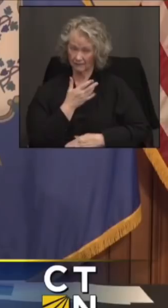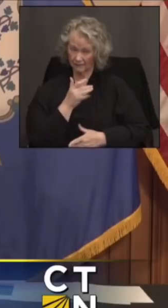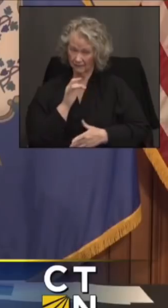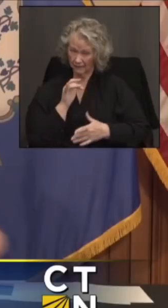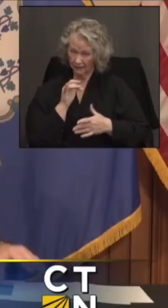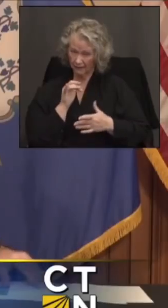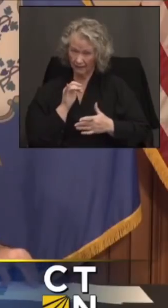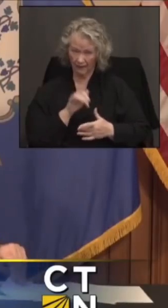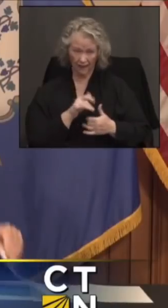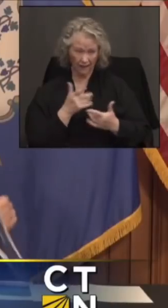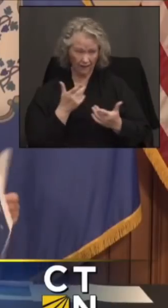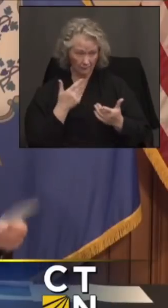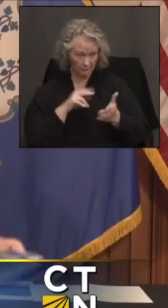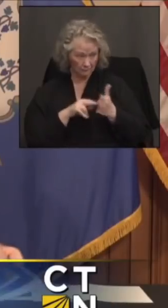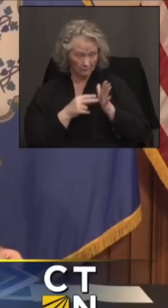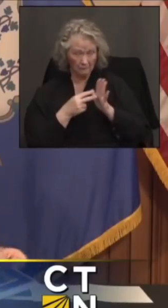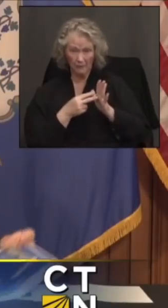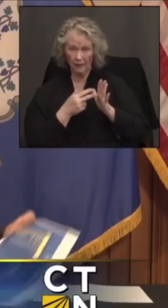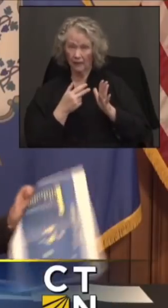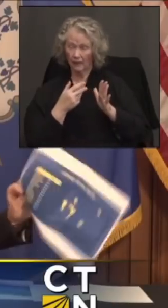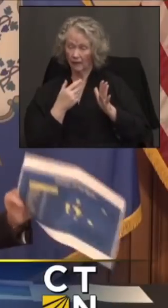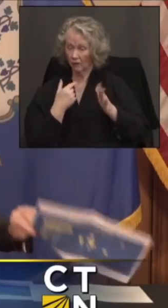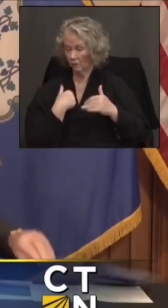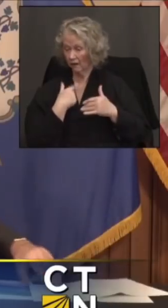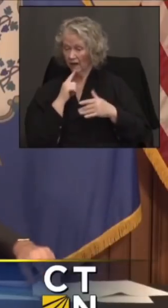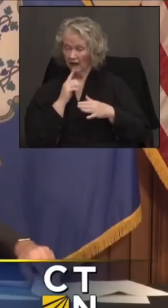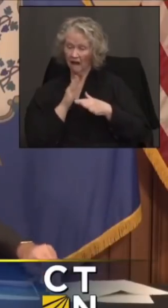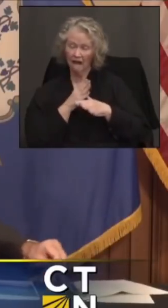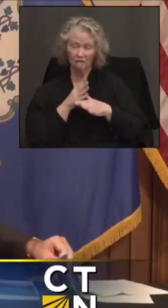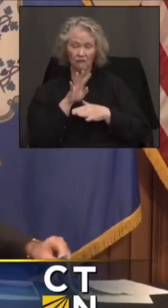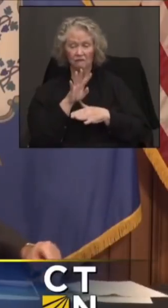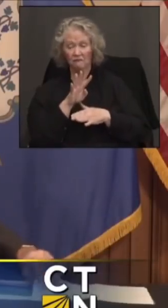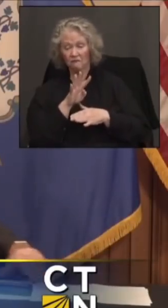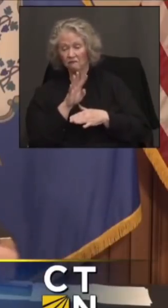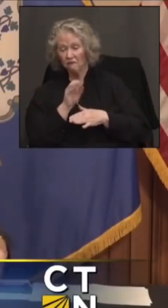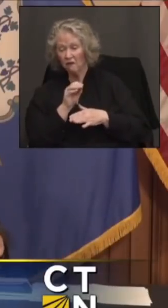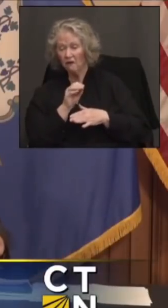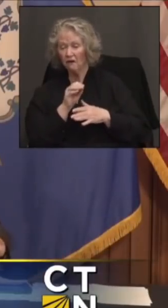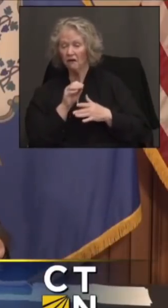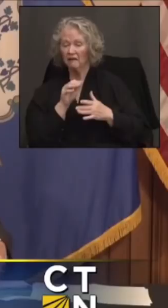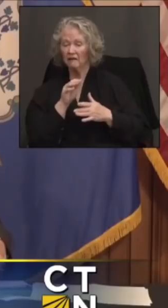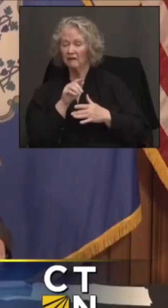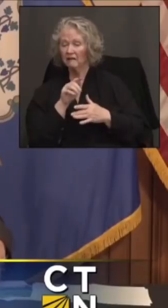at doing about 40 to 50,000 overall vaccinations,